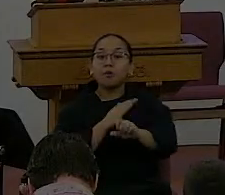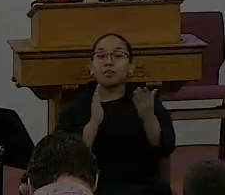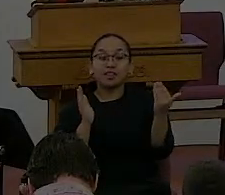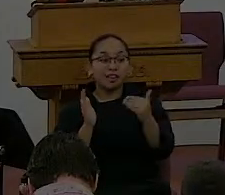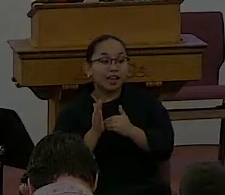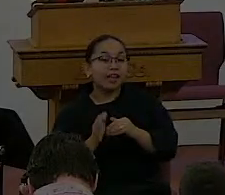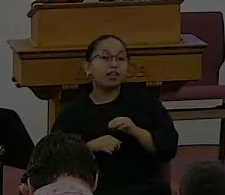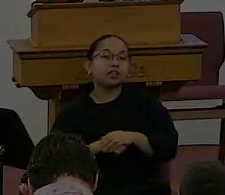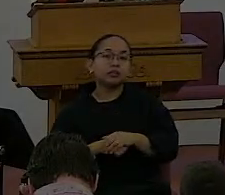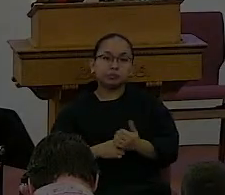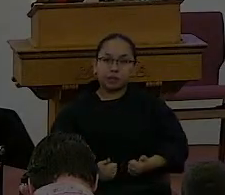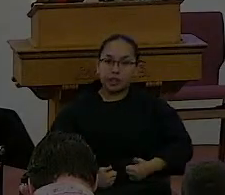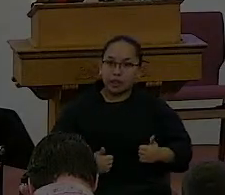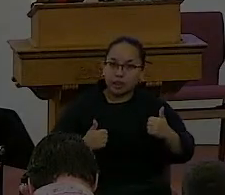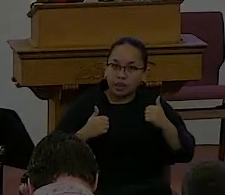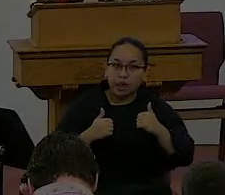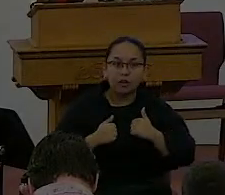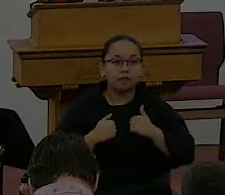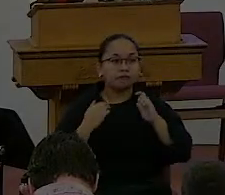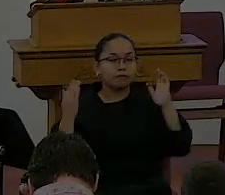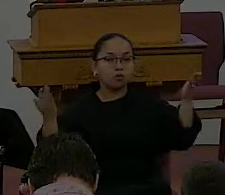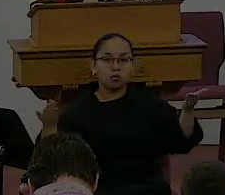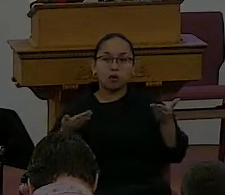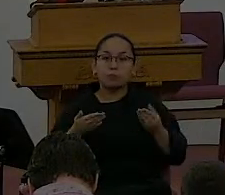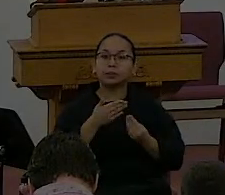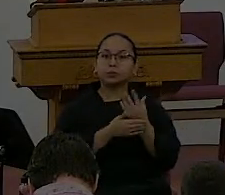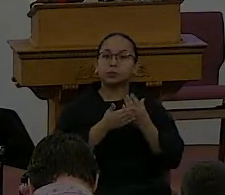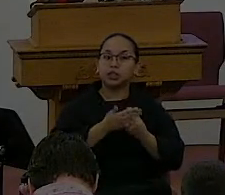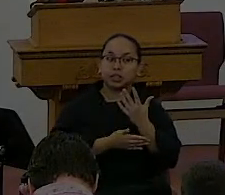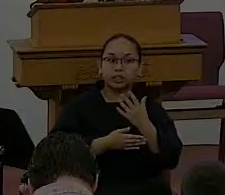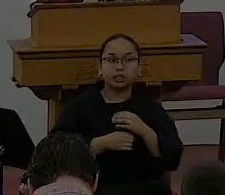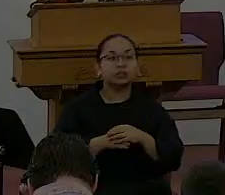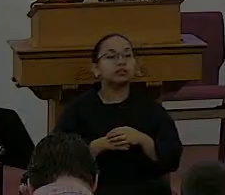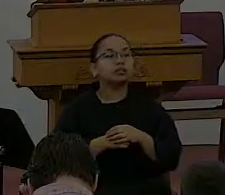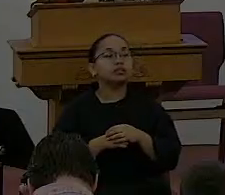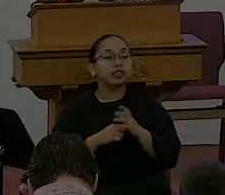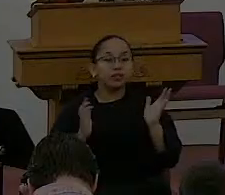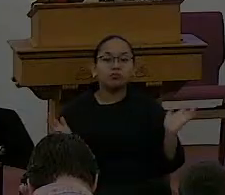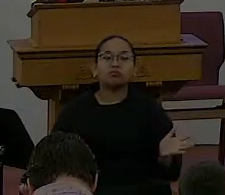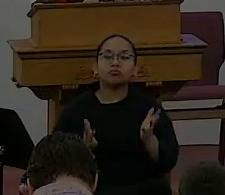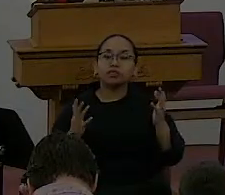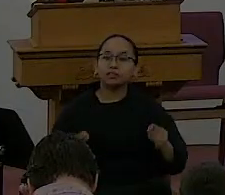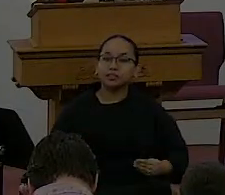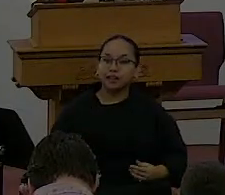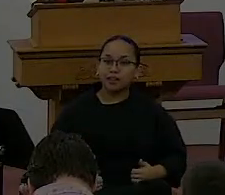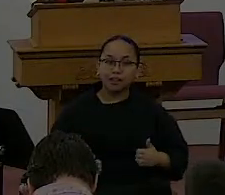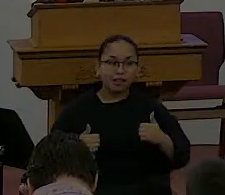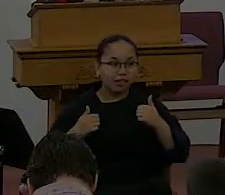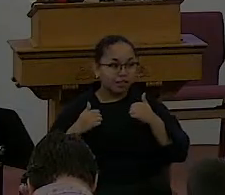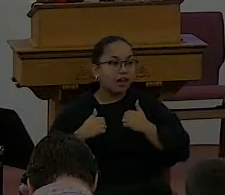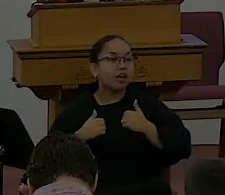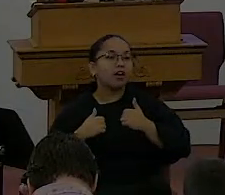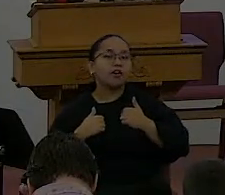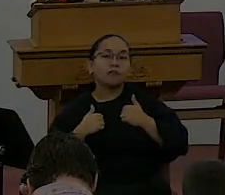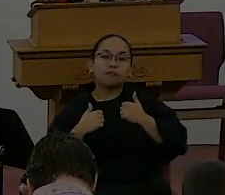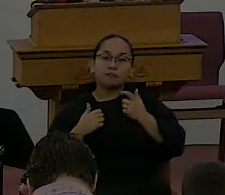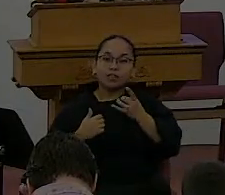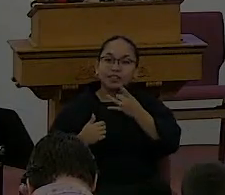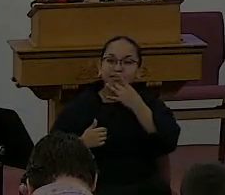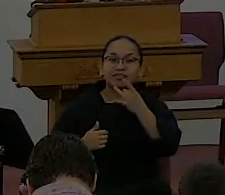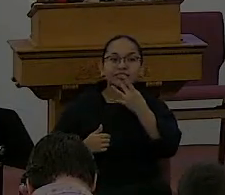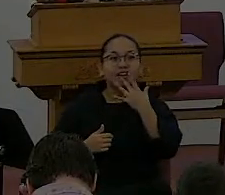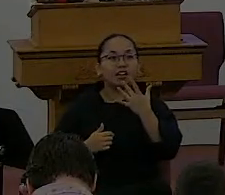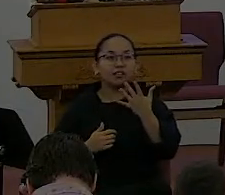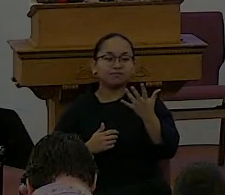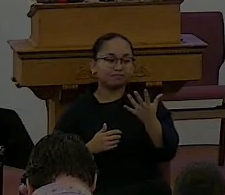of life and heralding the coming spring, bringing life renewed in the shadow of the darks of winter.